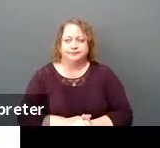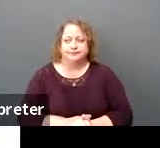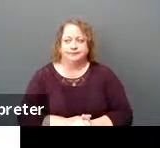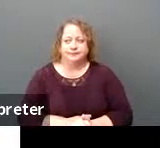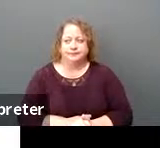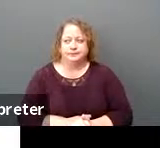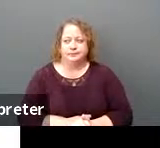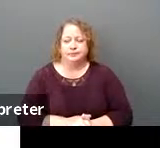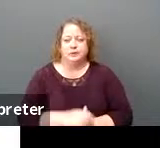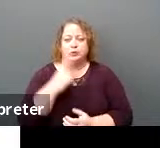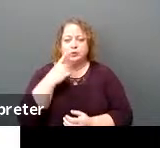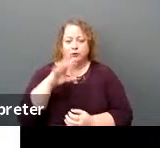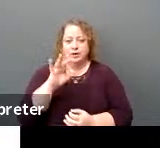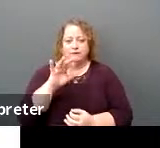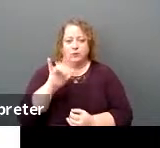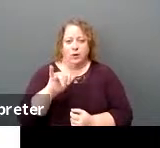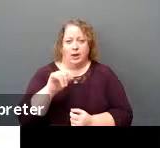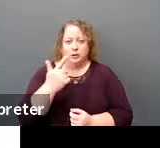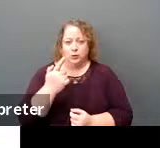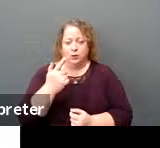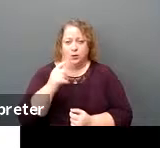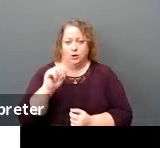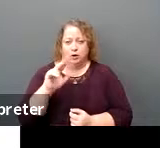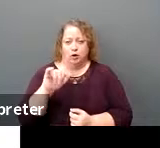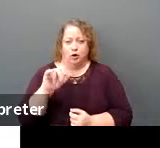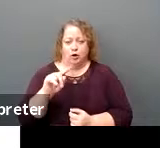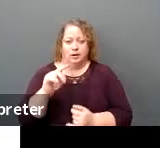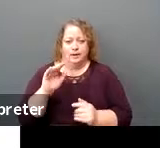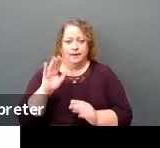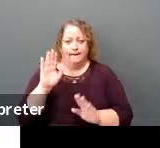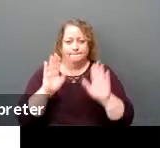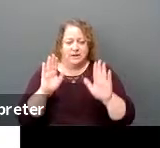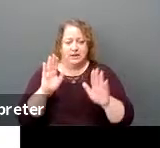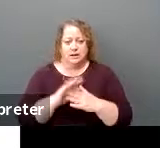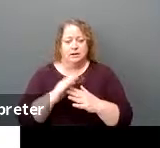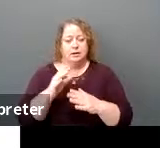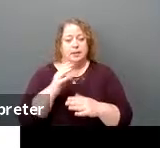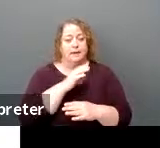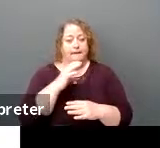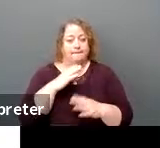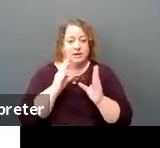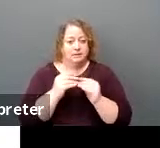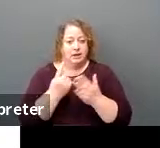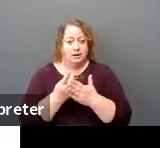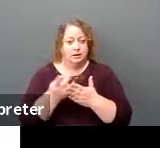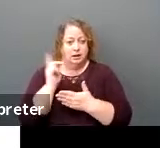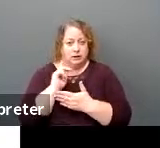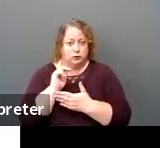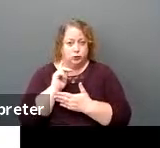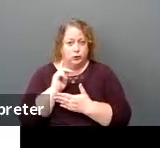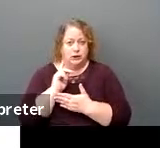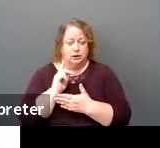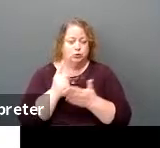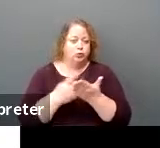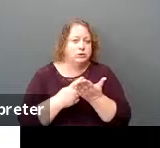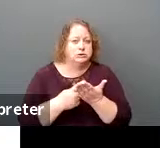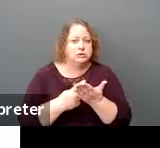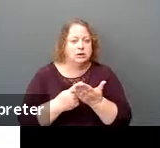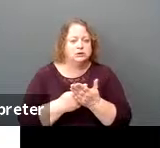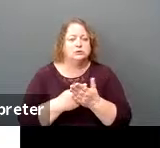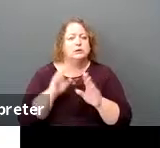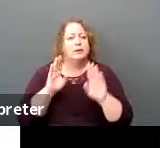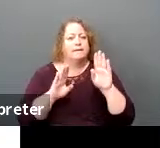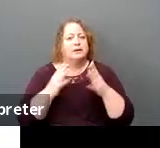And so for the FY21 Audit Bid, the Audit Committee met last week to discuss the